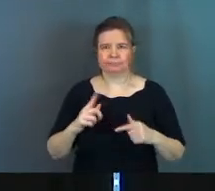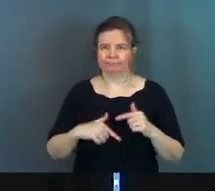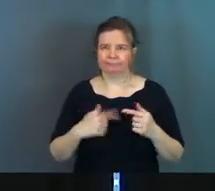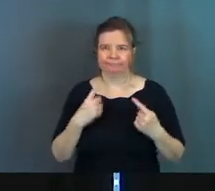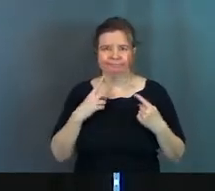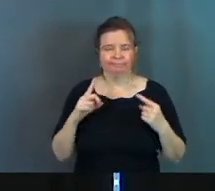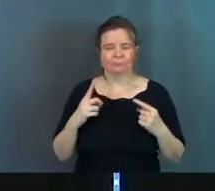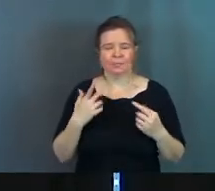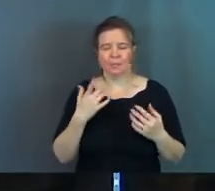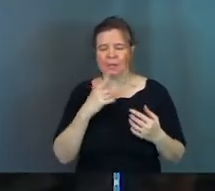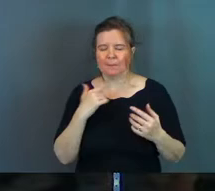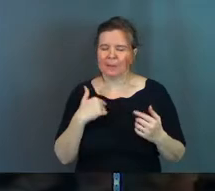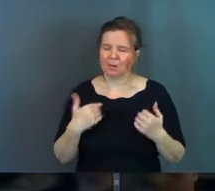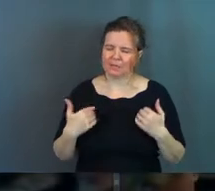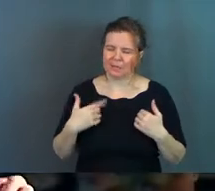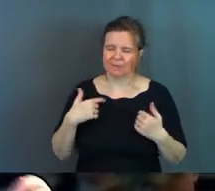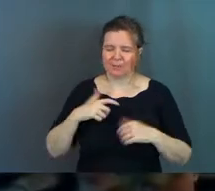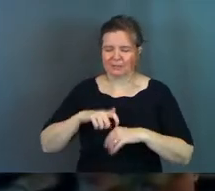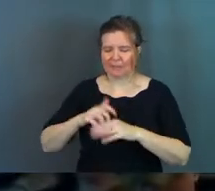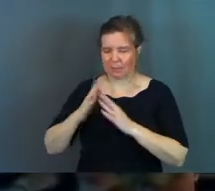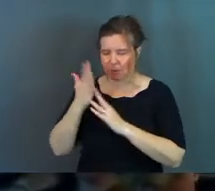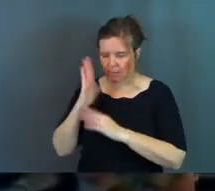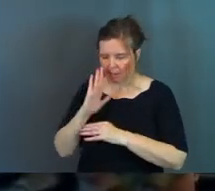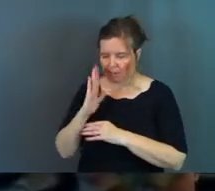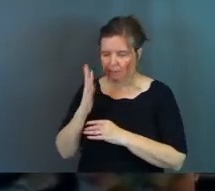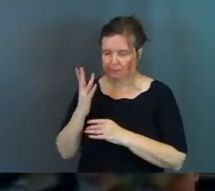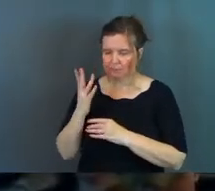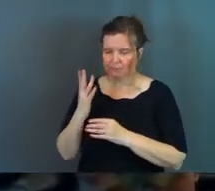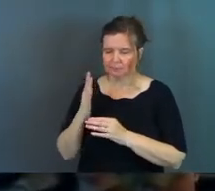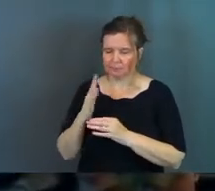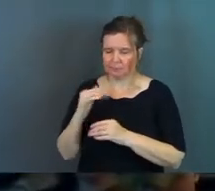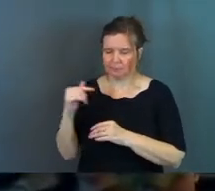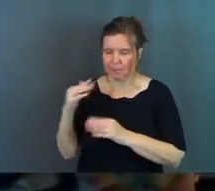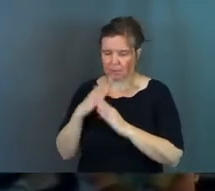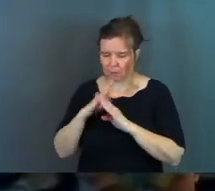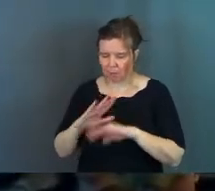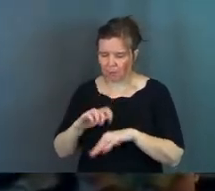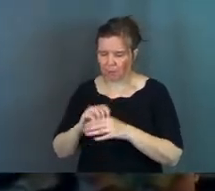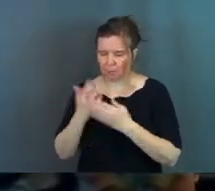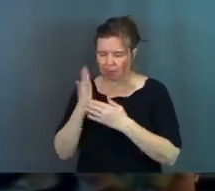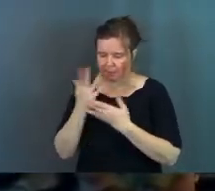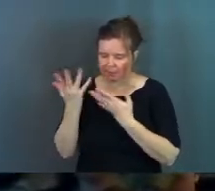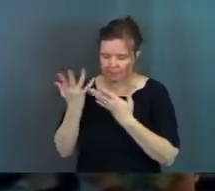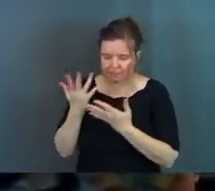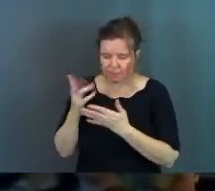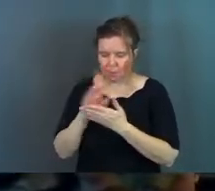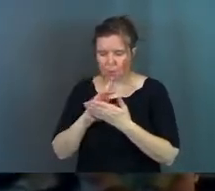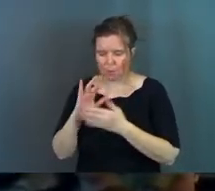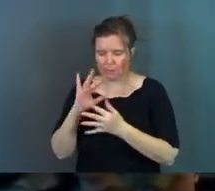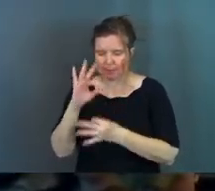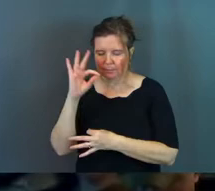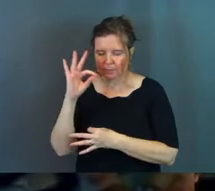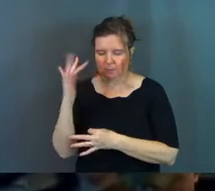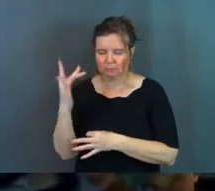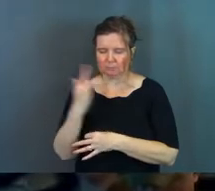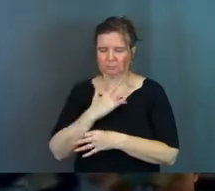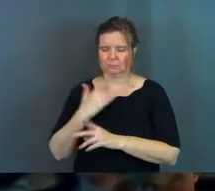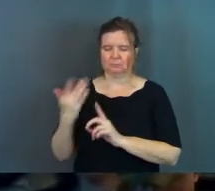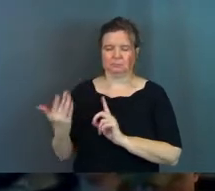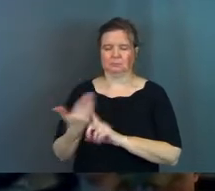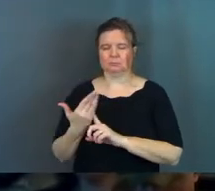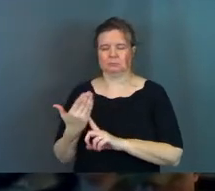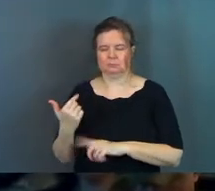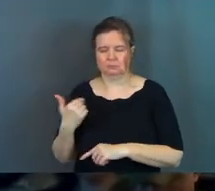resolution." And he's like, "But I was having my time with God. When I was having my time with God, the Holy Spirit came